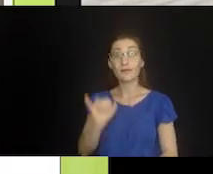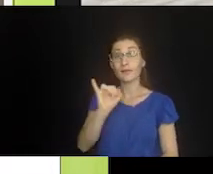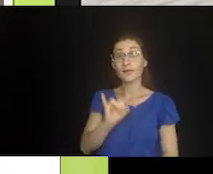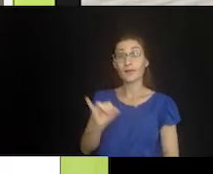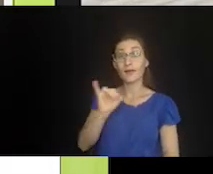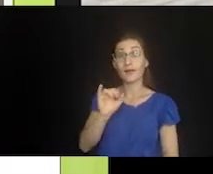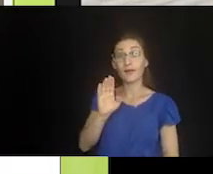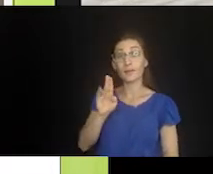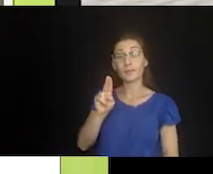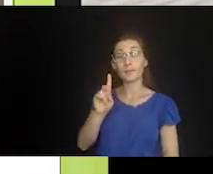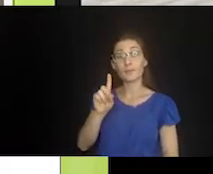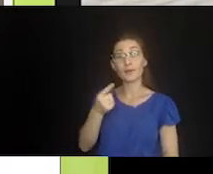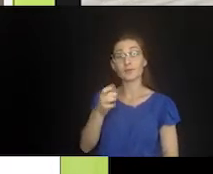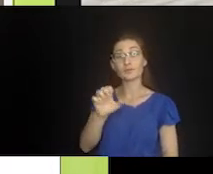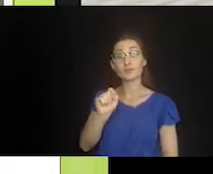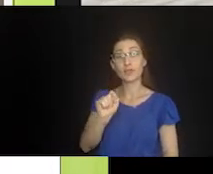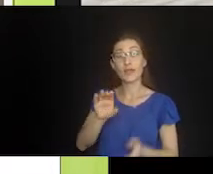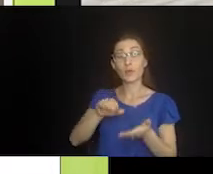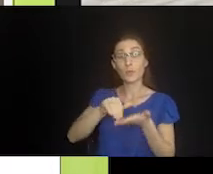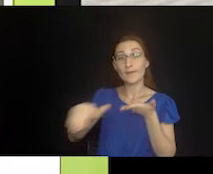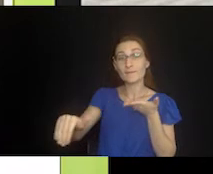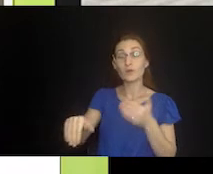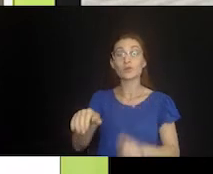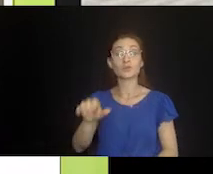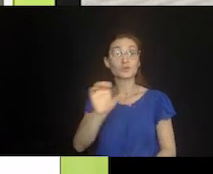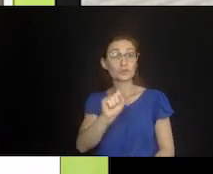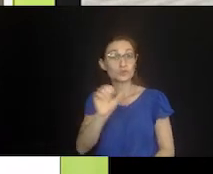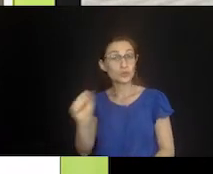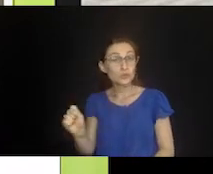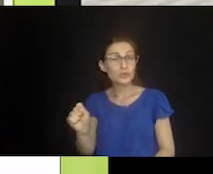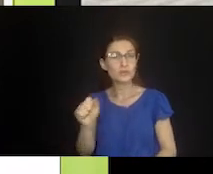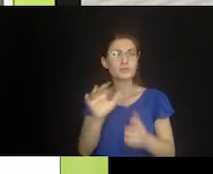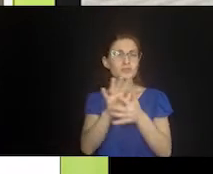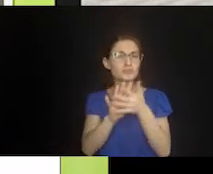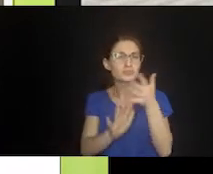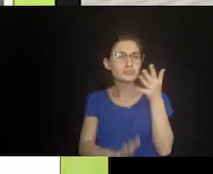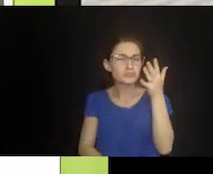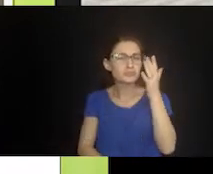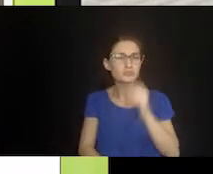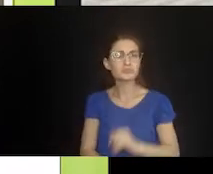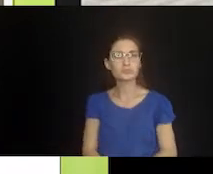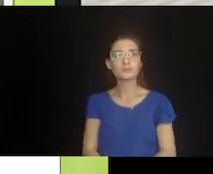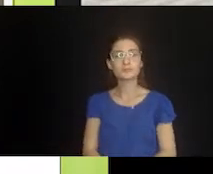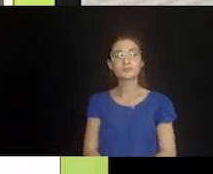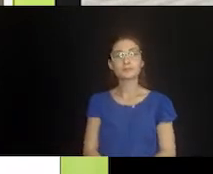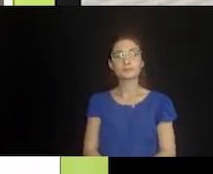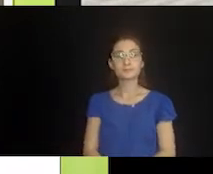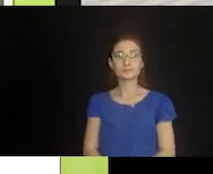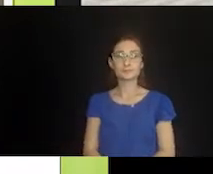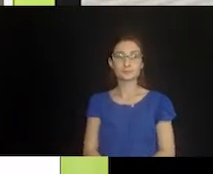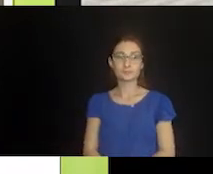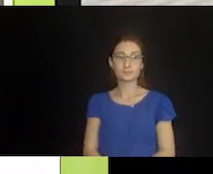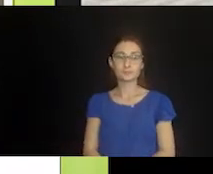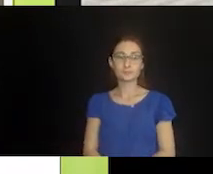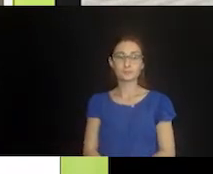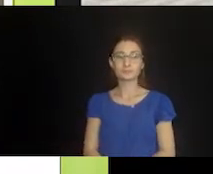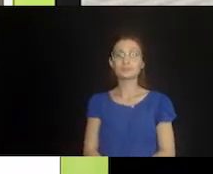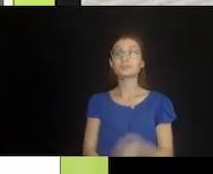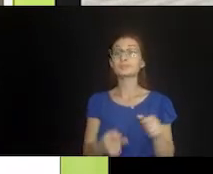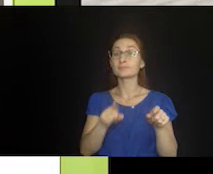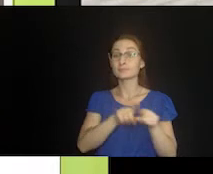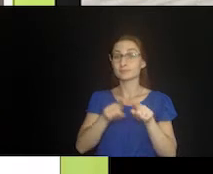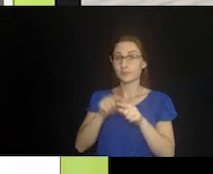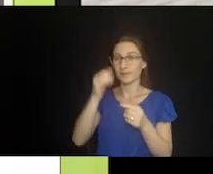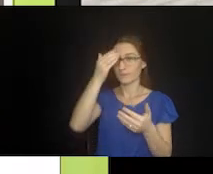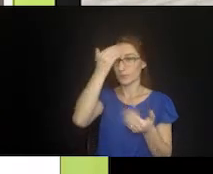on the budget waiver and Social Security, etc. So